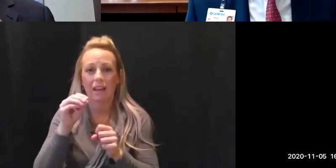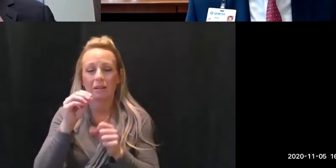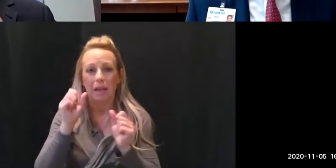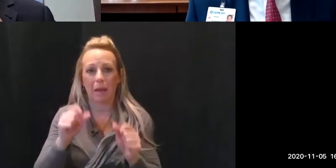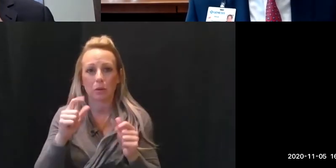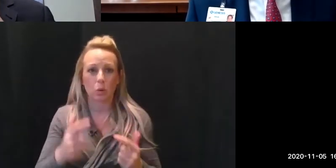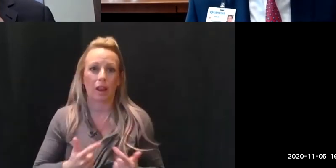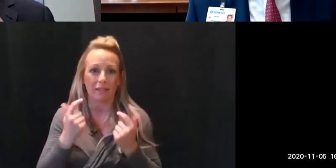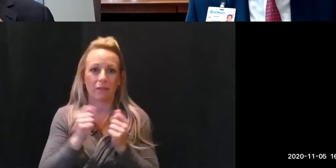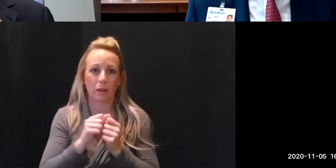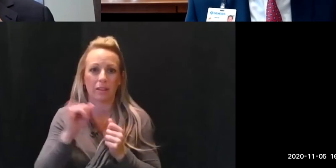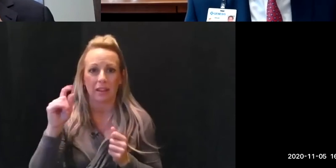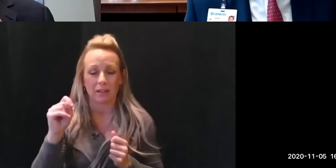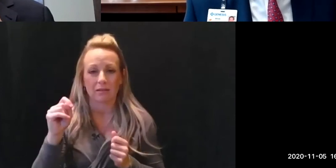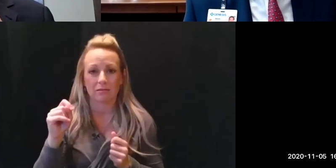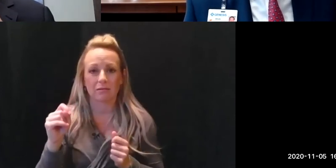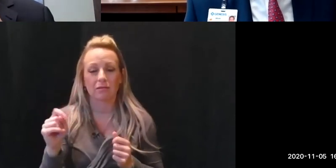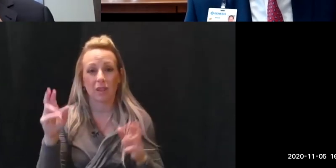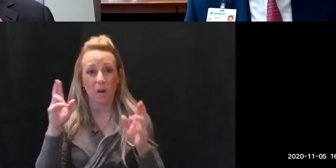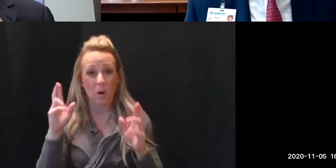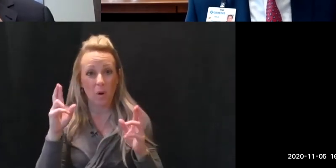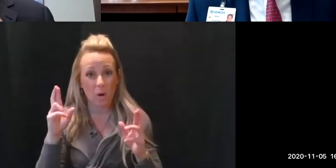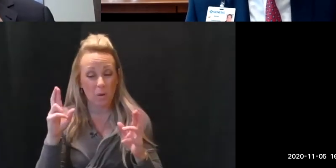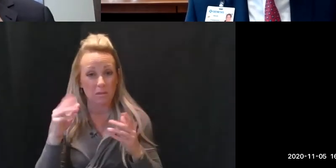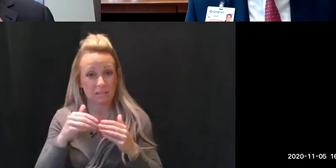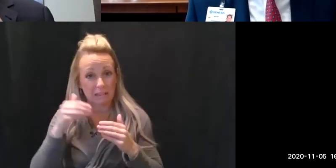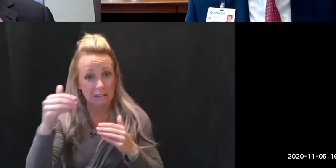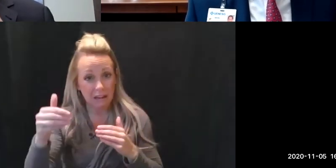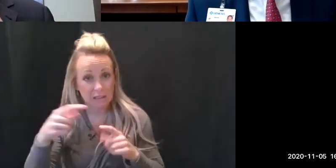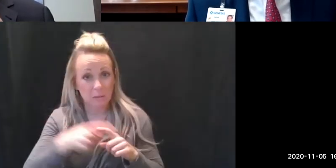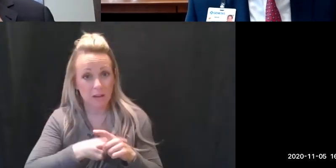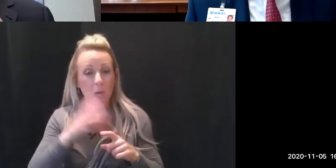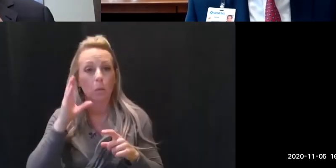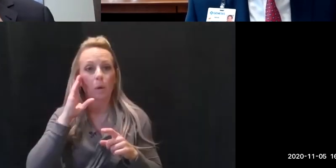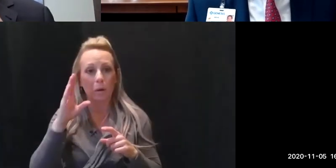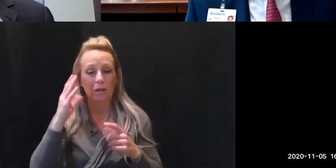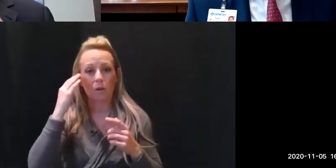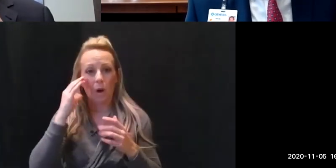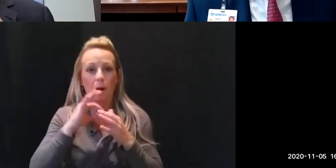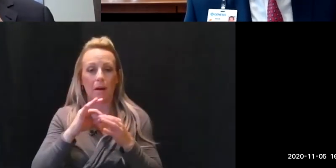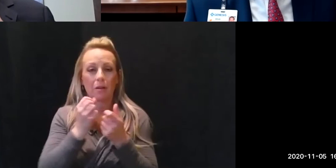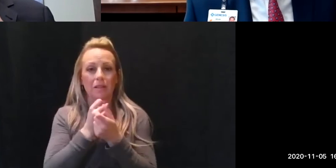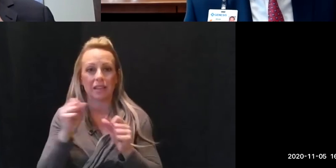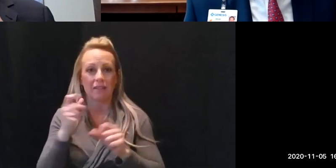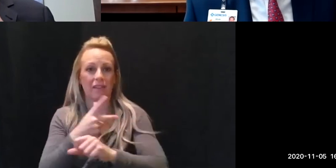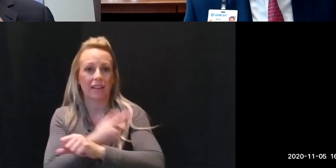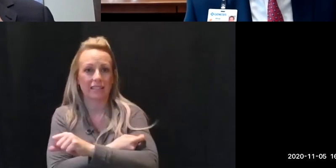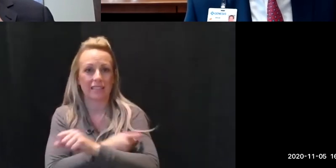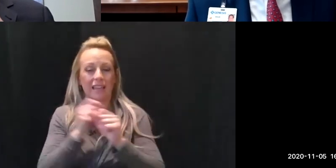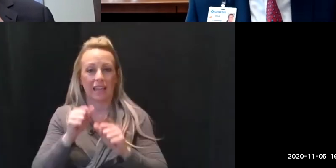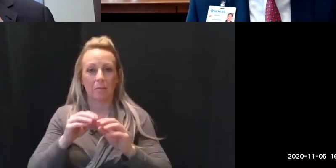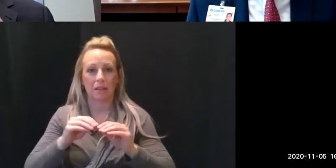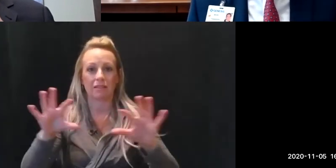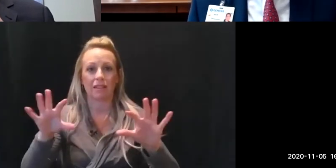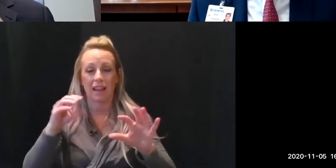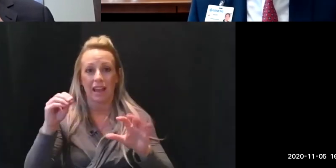there. I think it'll be in the next month or so that we'll hear about safe vaccines that can be administered. And within the next couple of